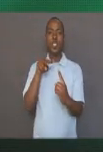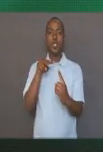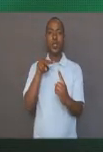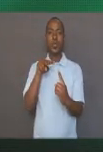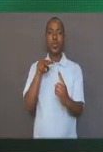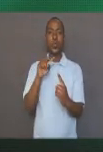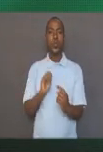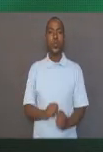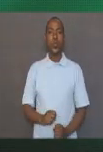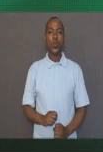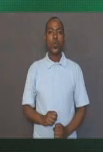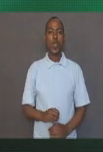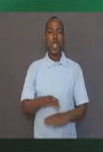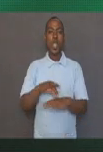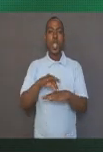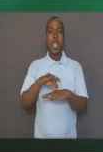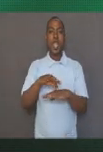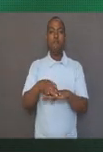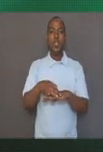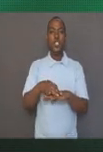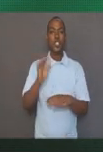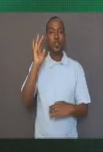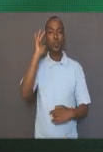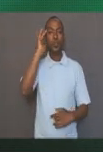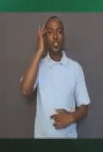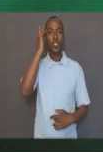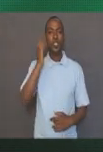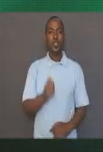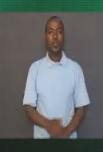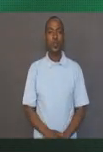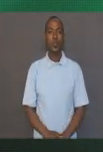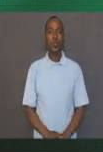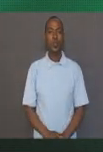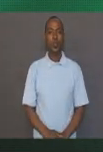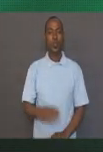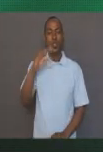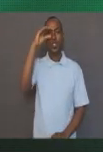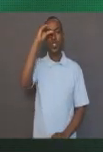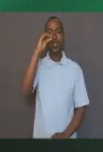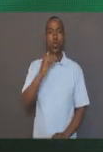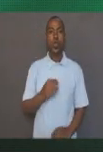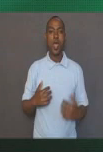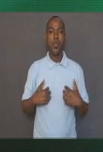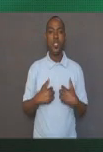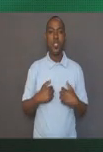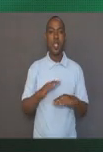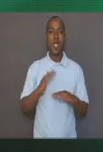of major infectious diseases in both humans and